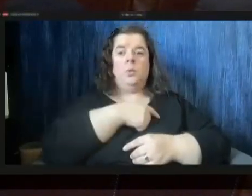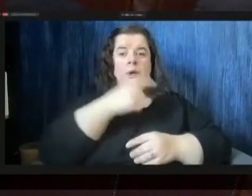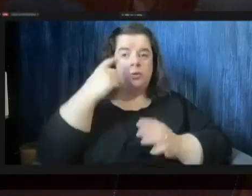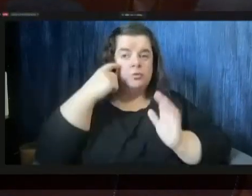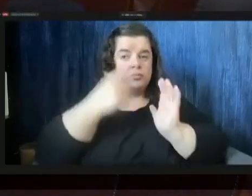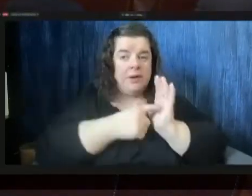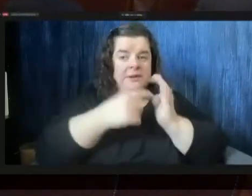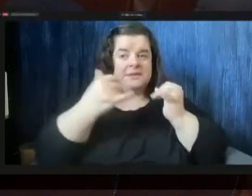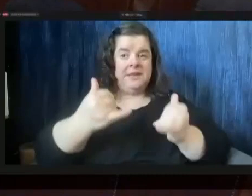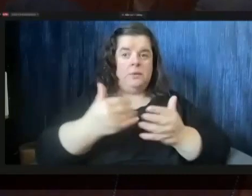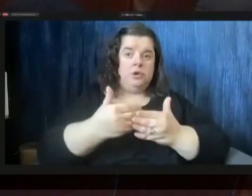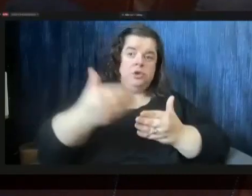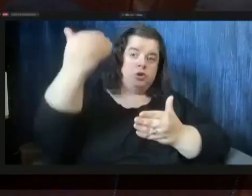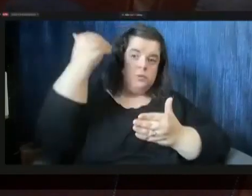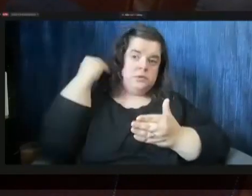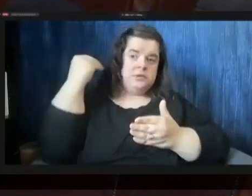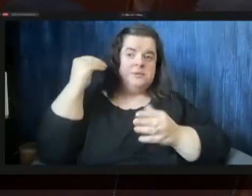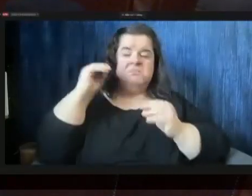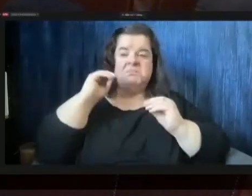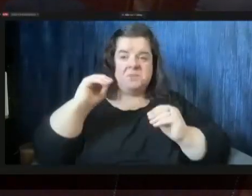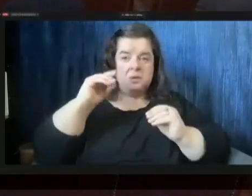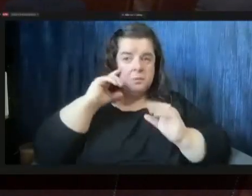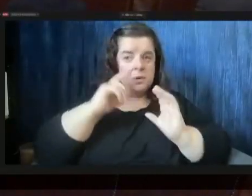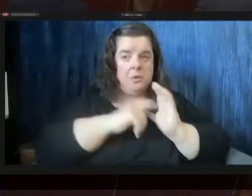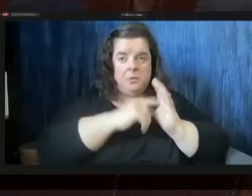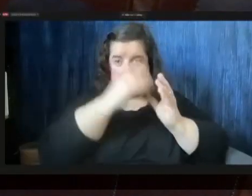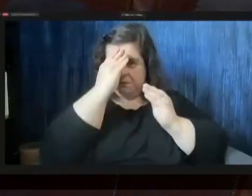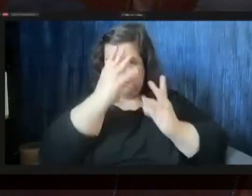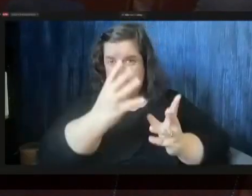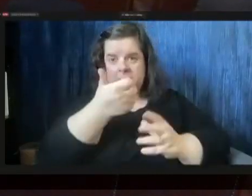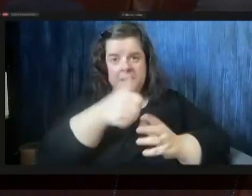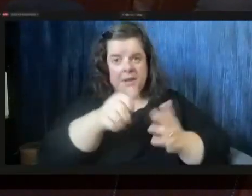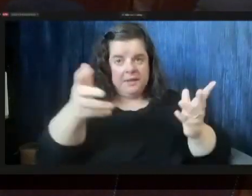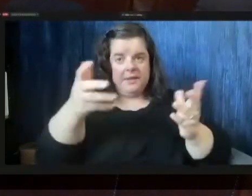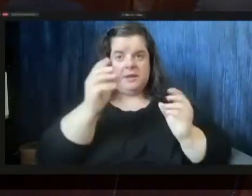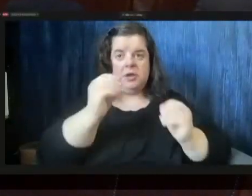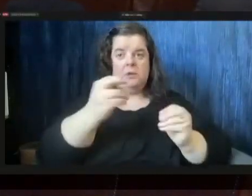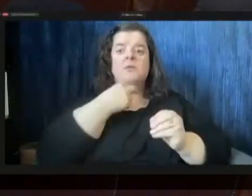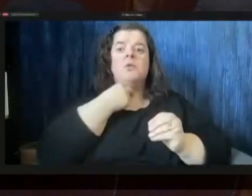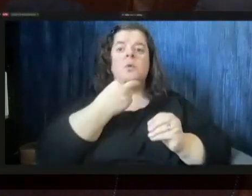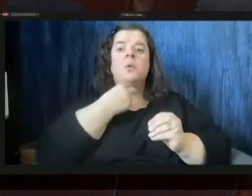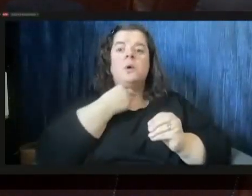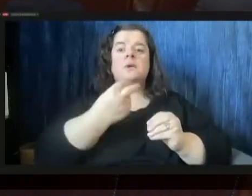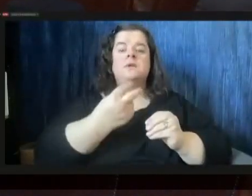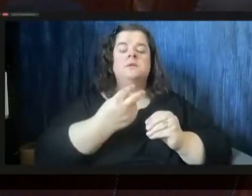recognized now. It used to be we didn't get notices of anything, we had no voice,